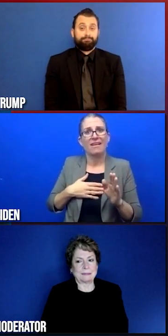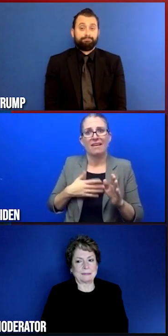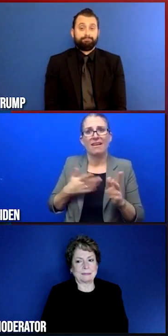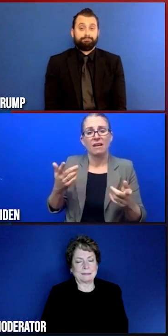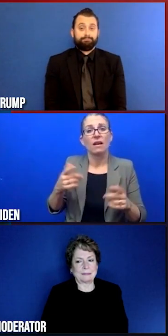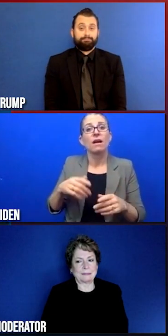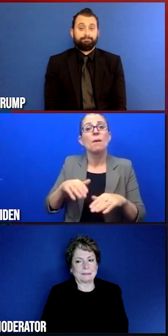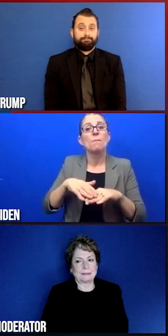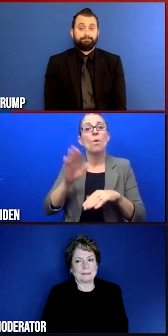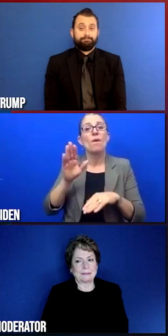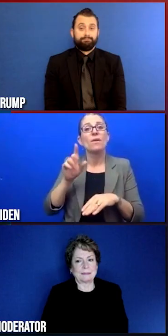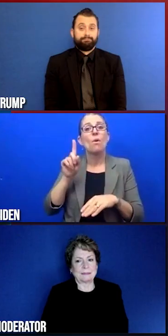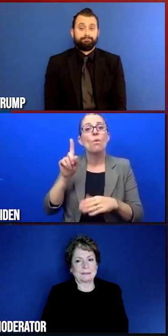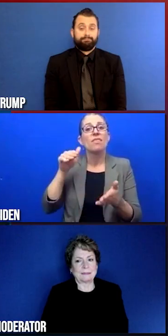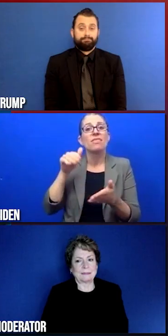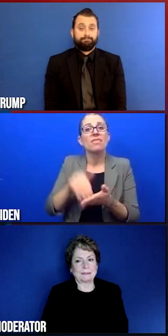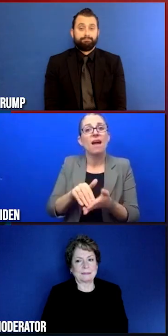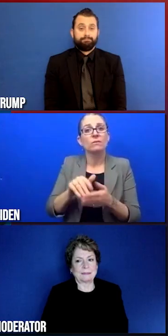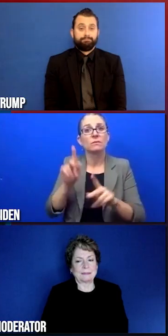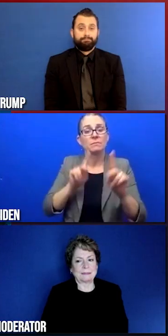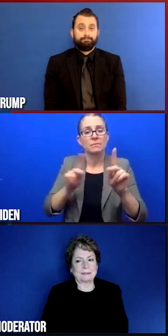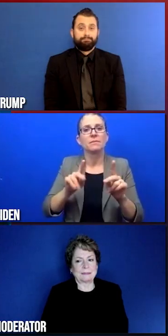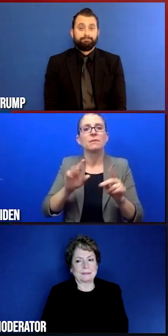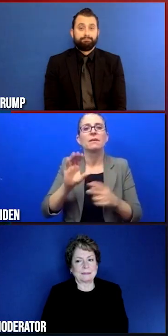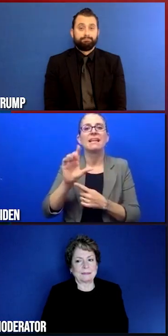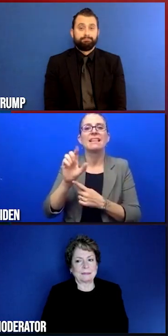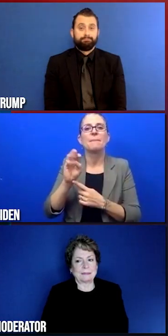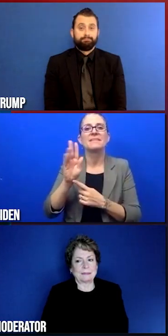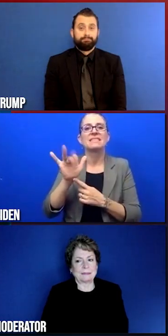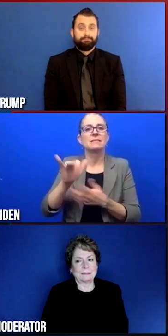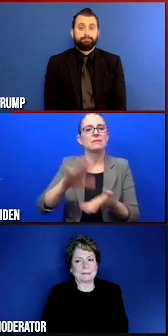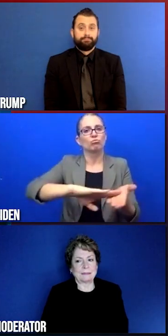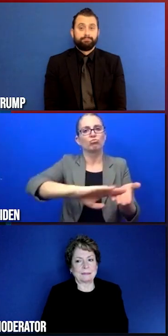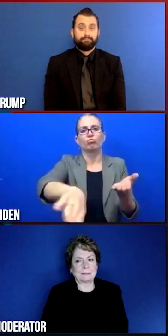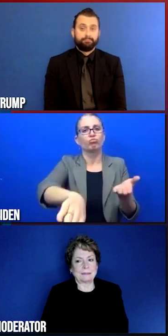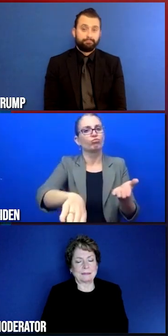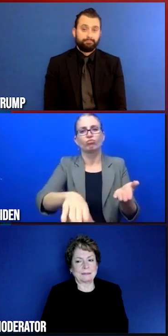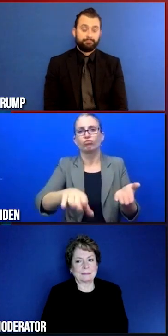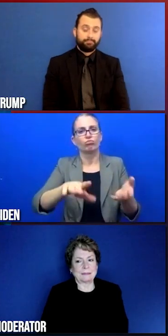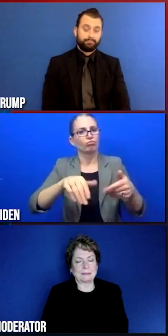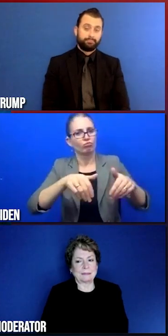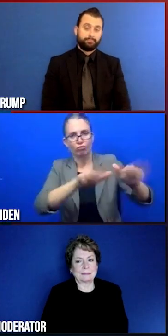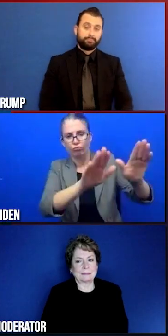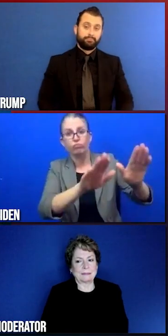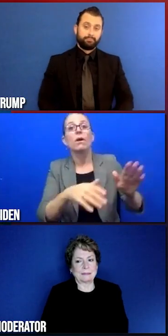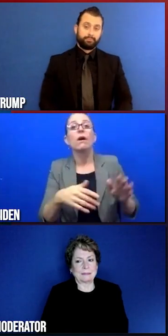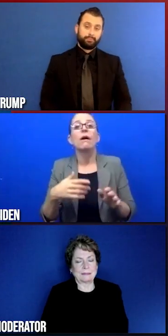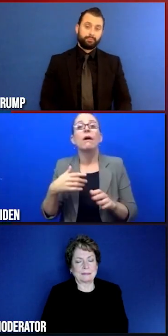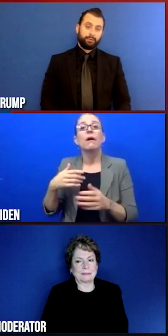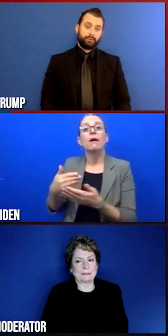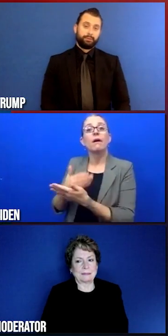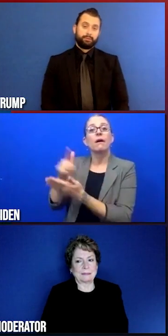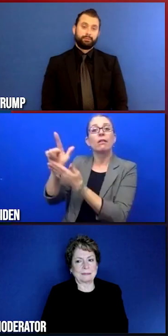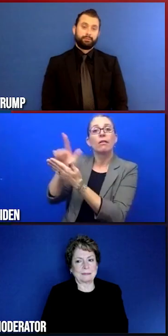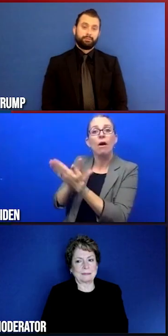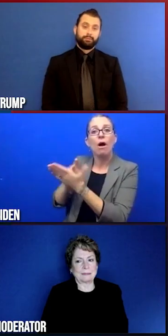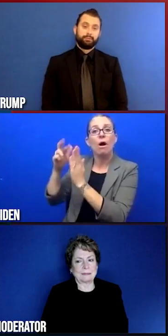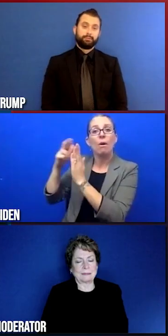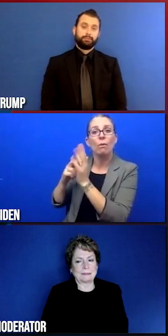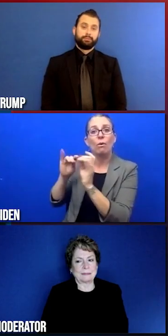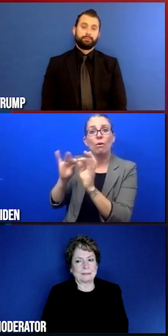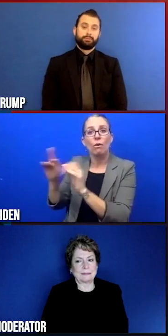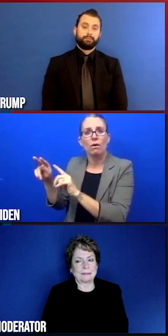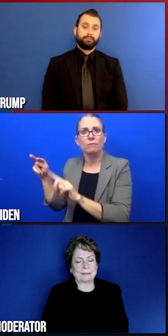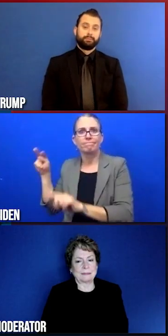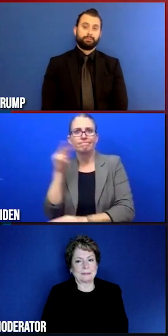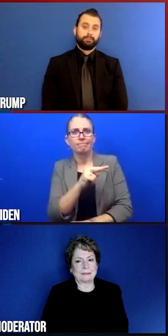the ones that put in the legislation saying we could look at pattern and practice of police departments and what they were doing, how they were conducting themselves. I could go